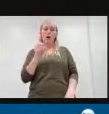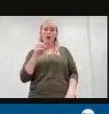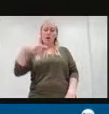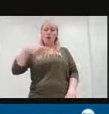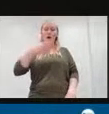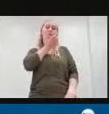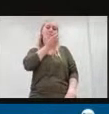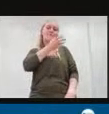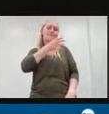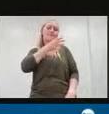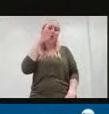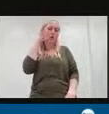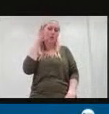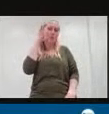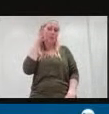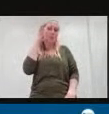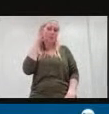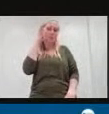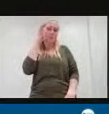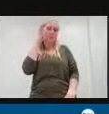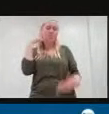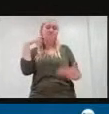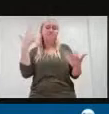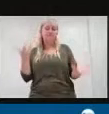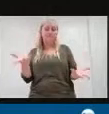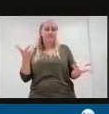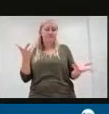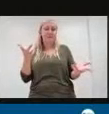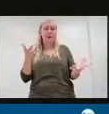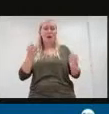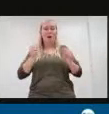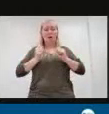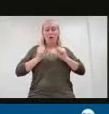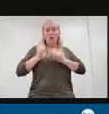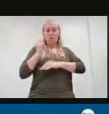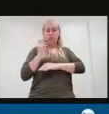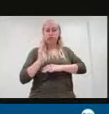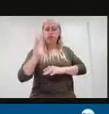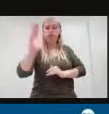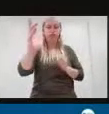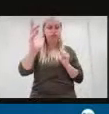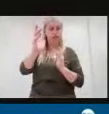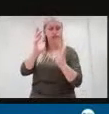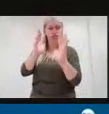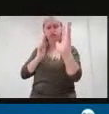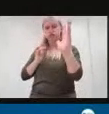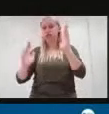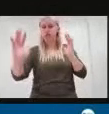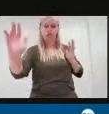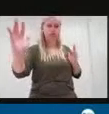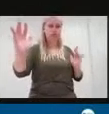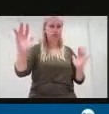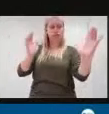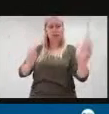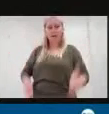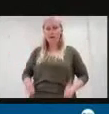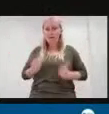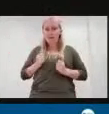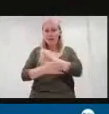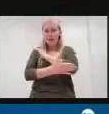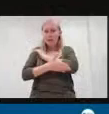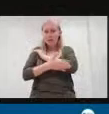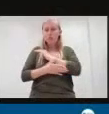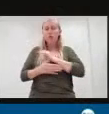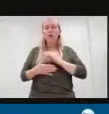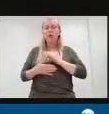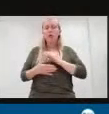and we just acres and acres of forest, living out in the country, and we would just